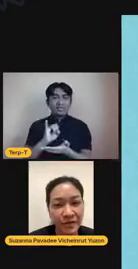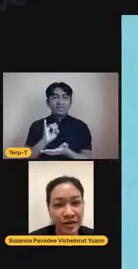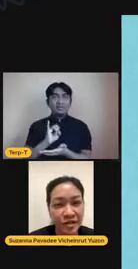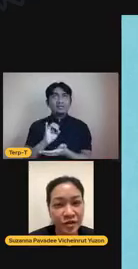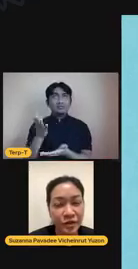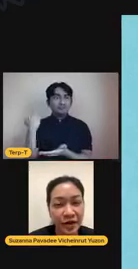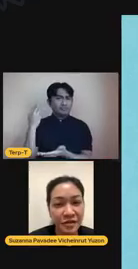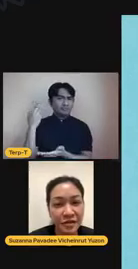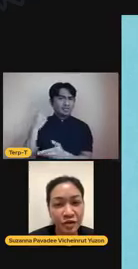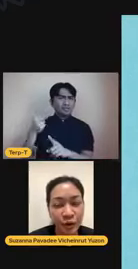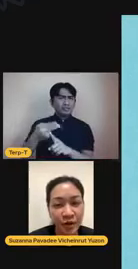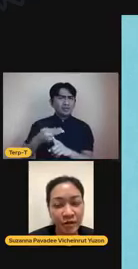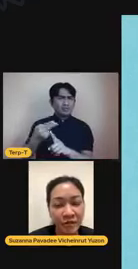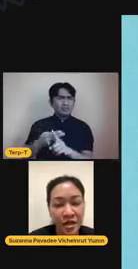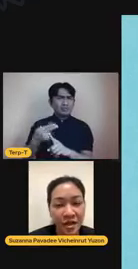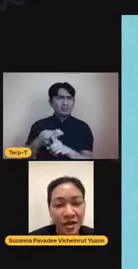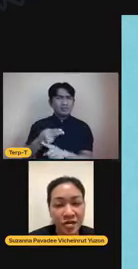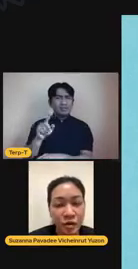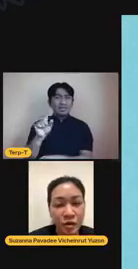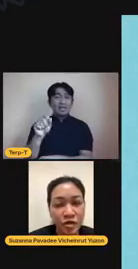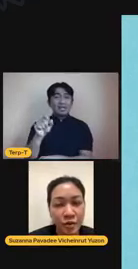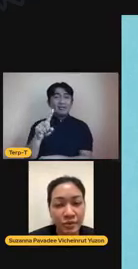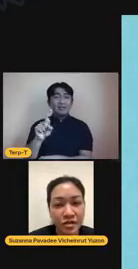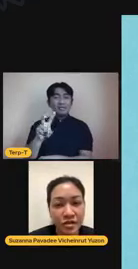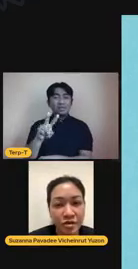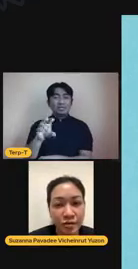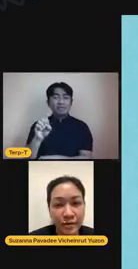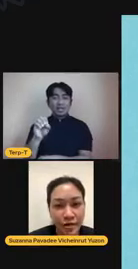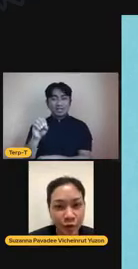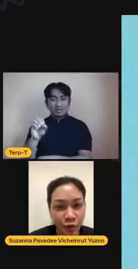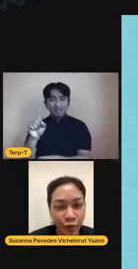November 11th, 2012. So